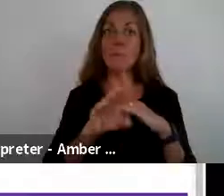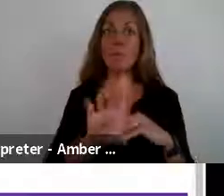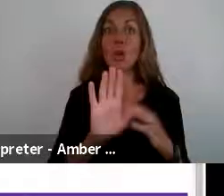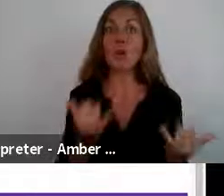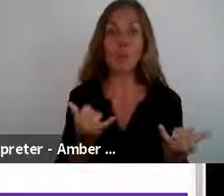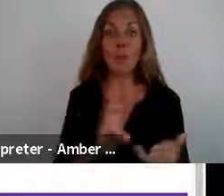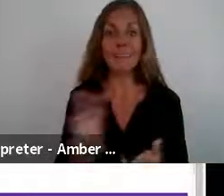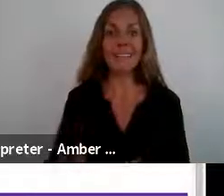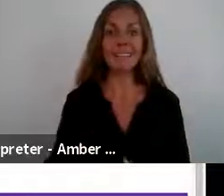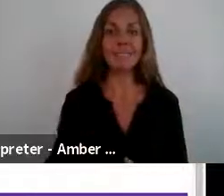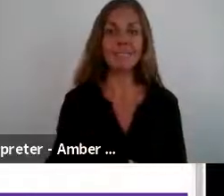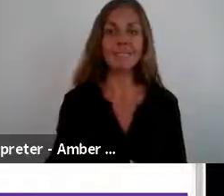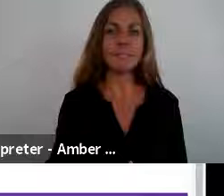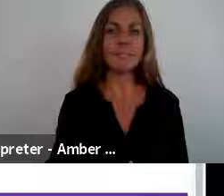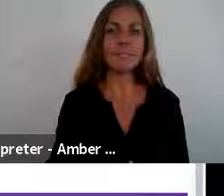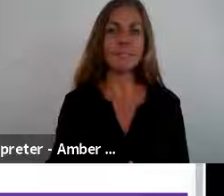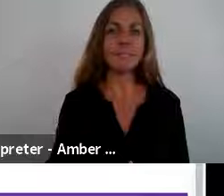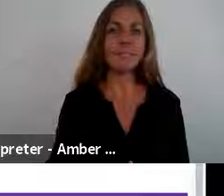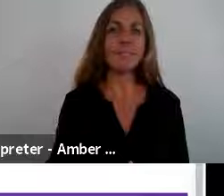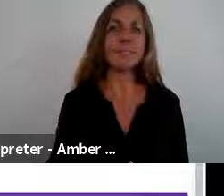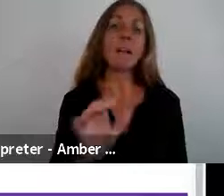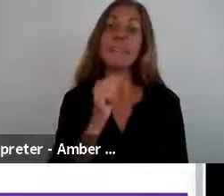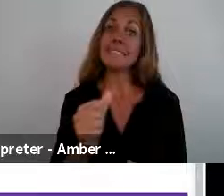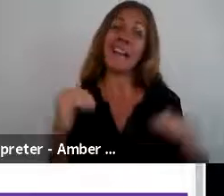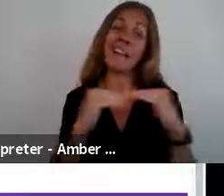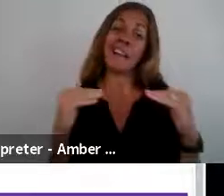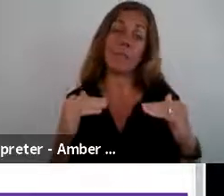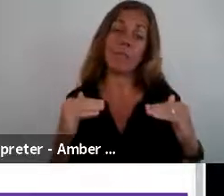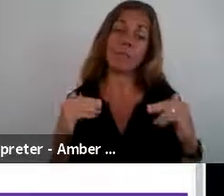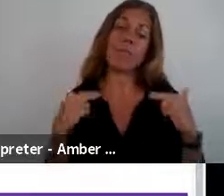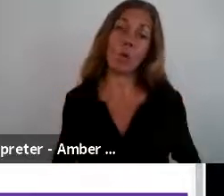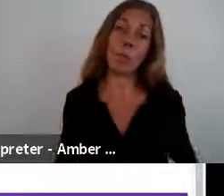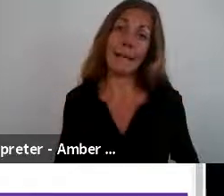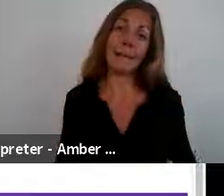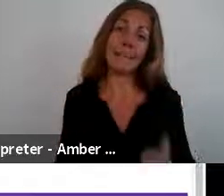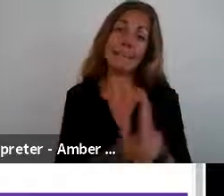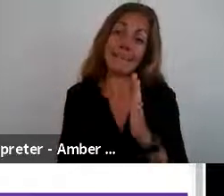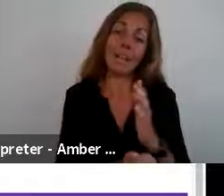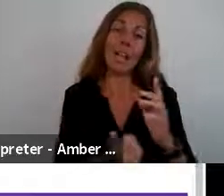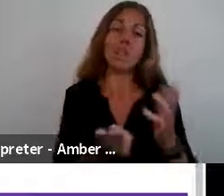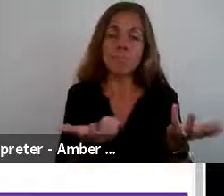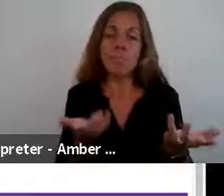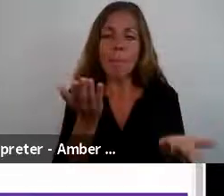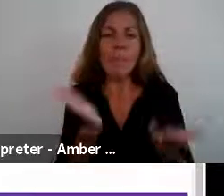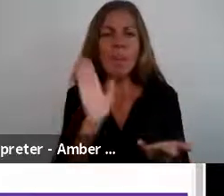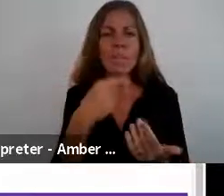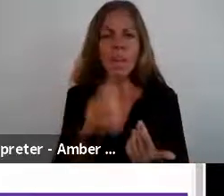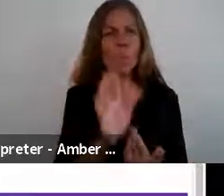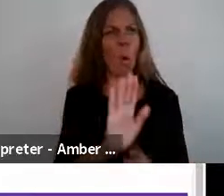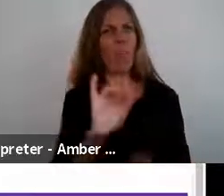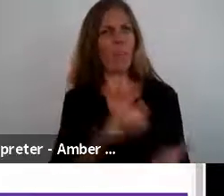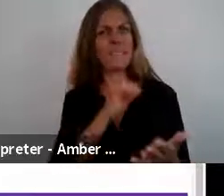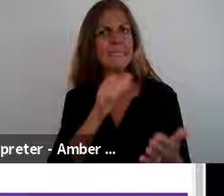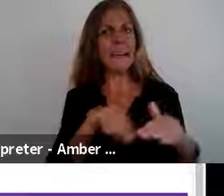website. It's not as good as getting a human review as most things we have discussed today are. It might tell you that something is inaccessible and